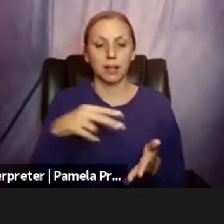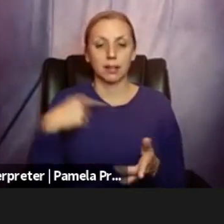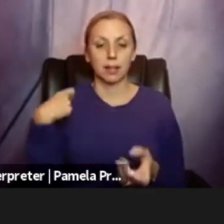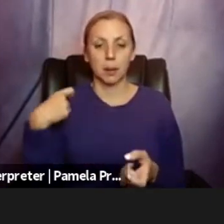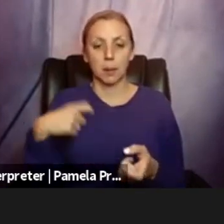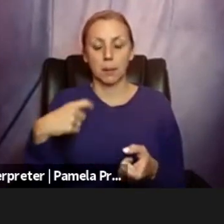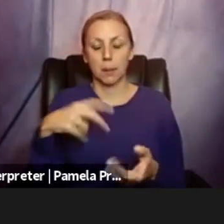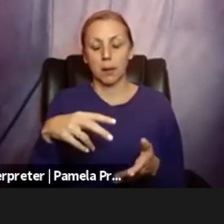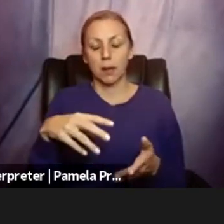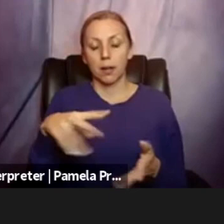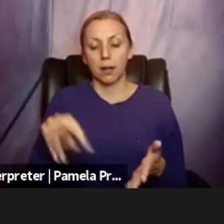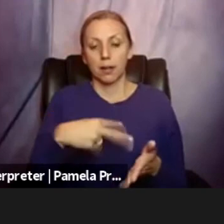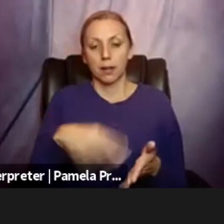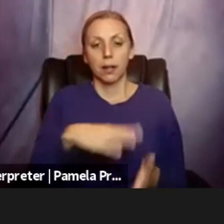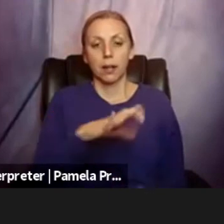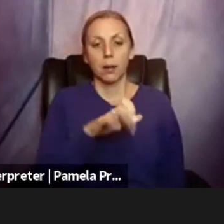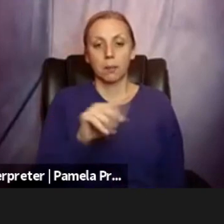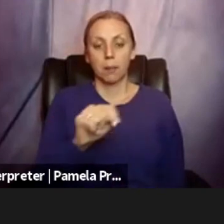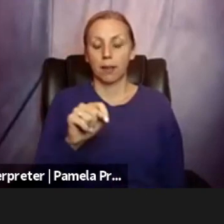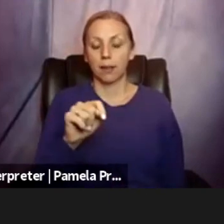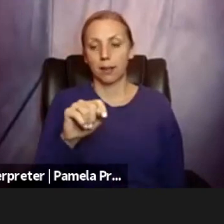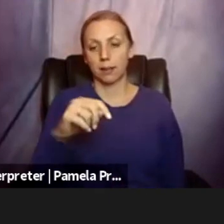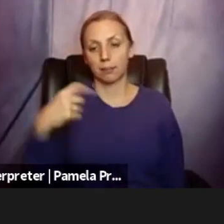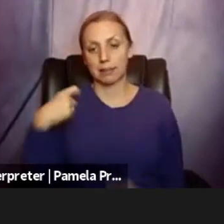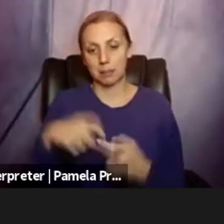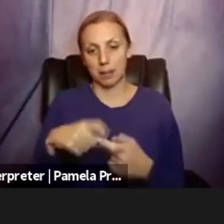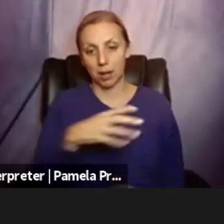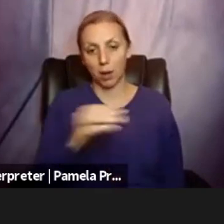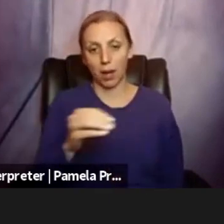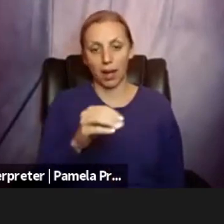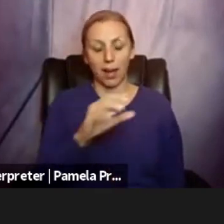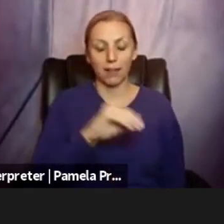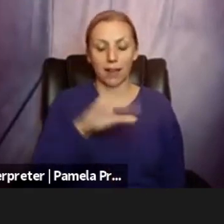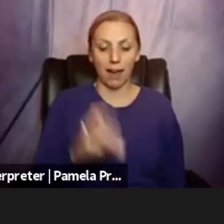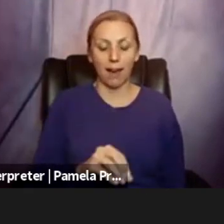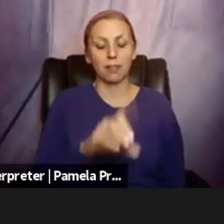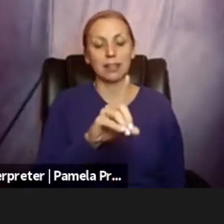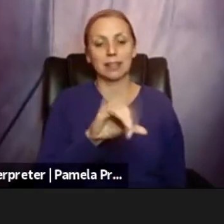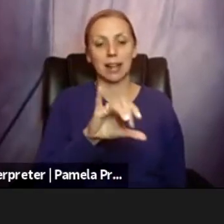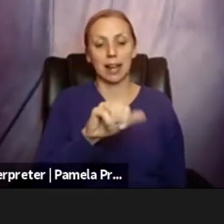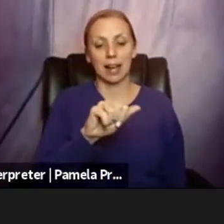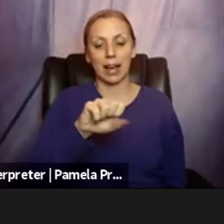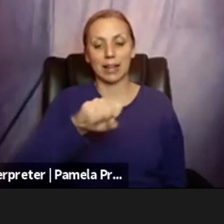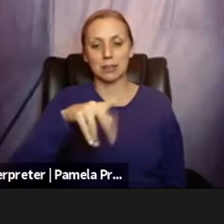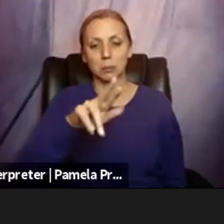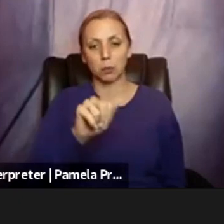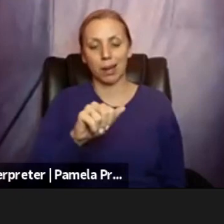Center African Diaspora Institute, highlights both the vibrancy and deep historical legacy